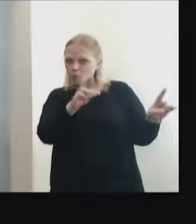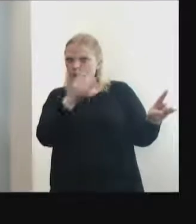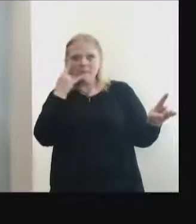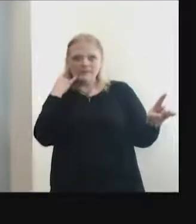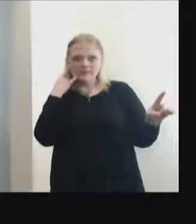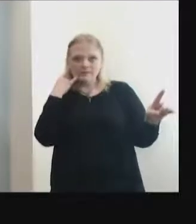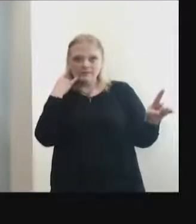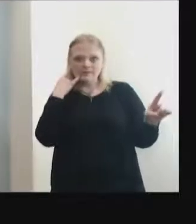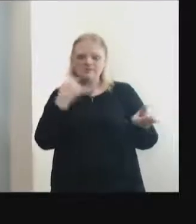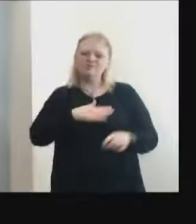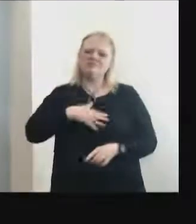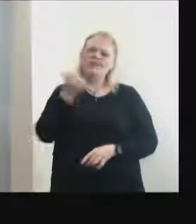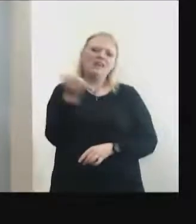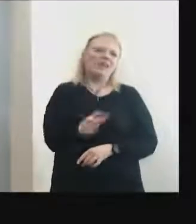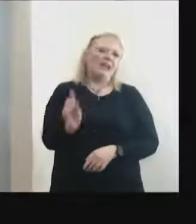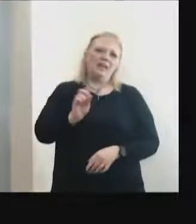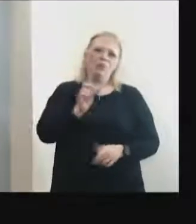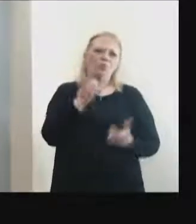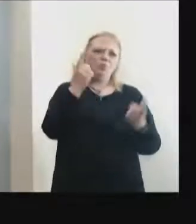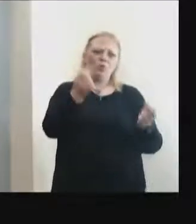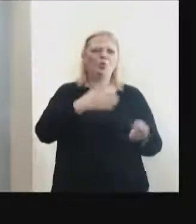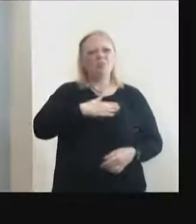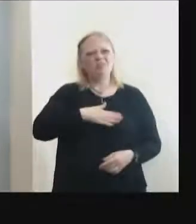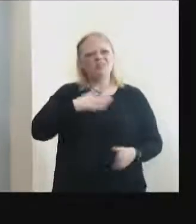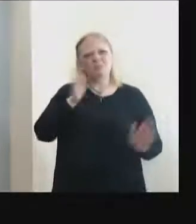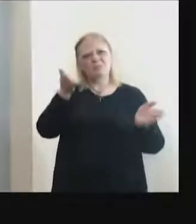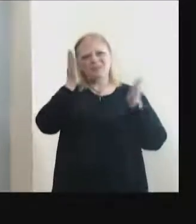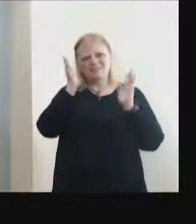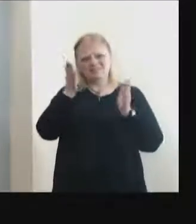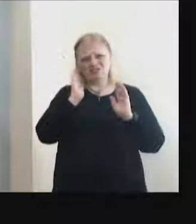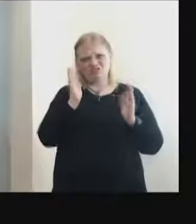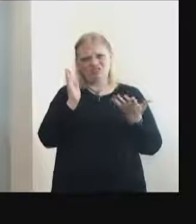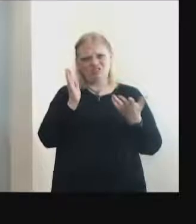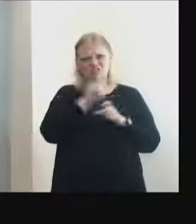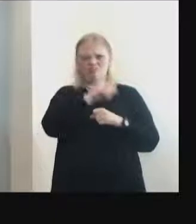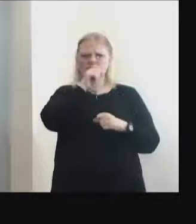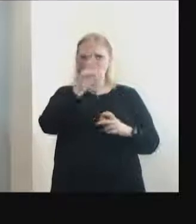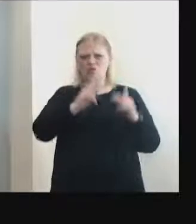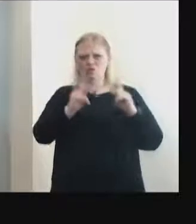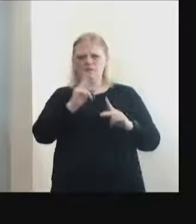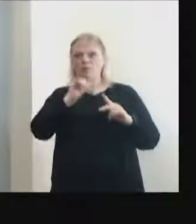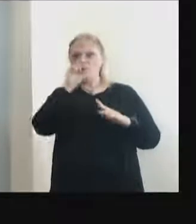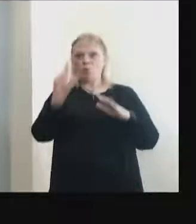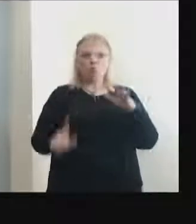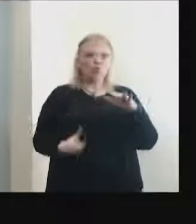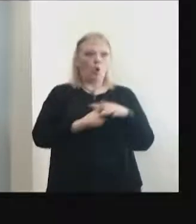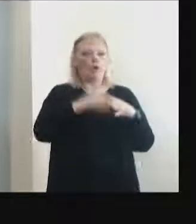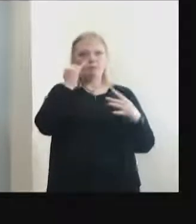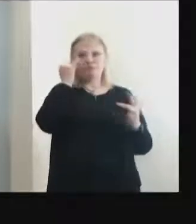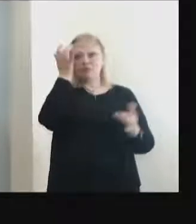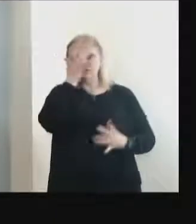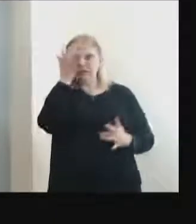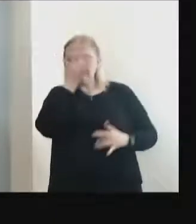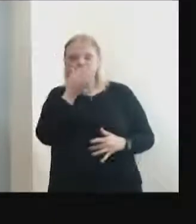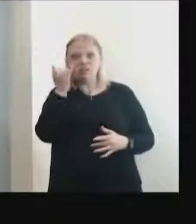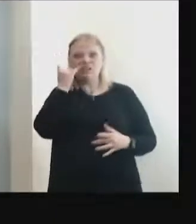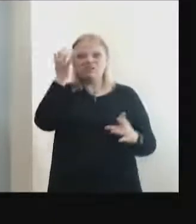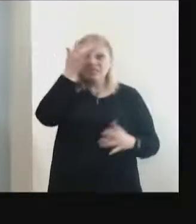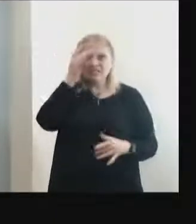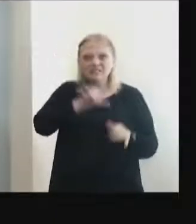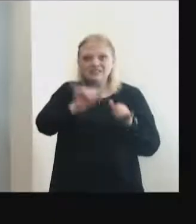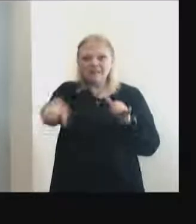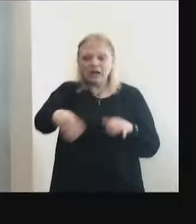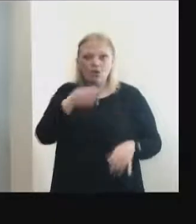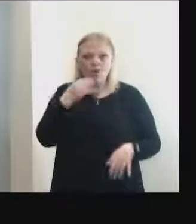please, anywhere that you are, please, pay attention, making sure people don't come in when they're sick. If you're sick, stay at